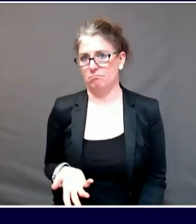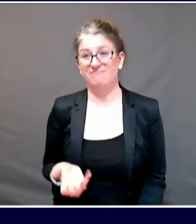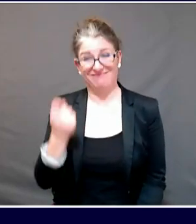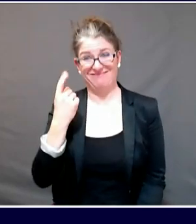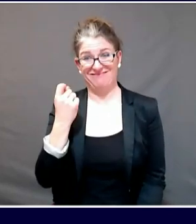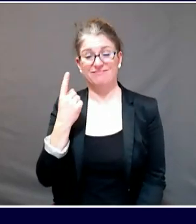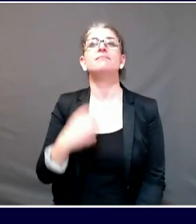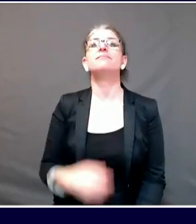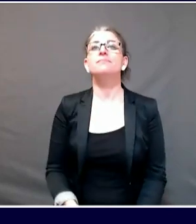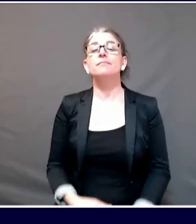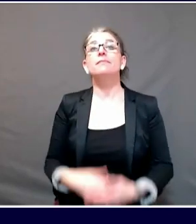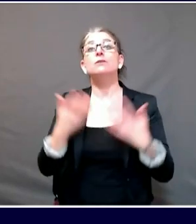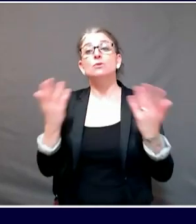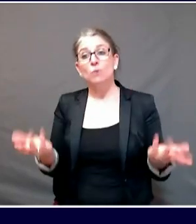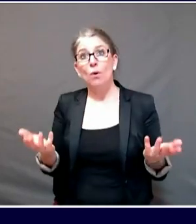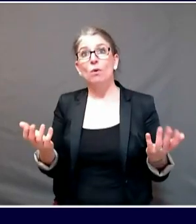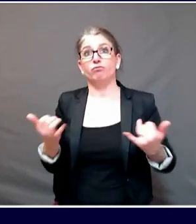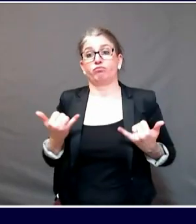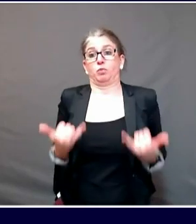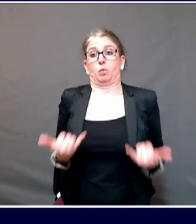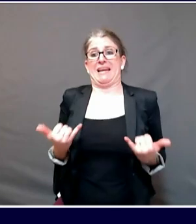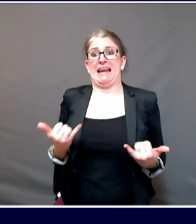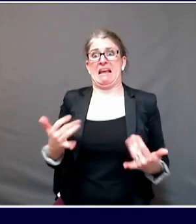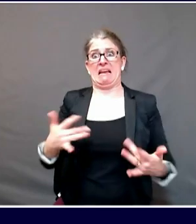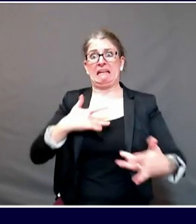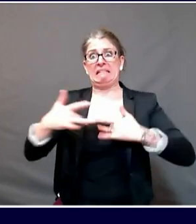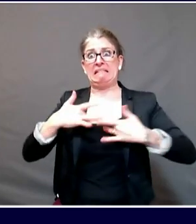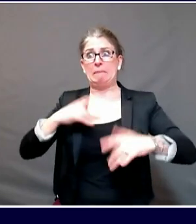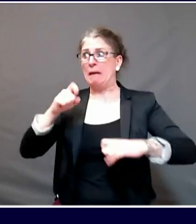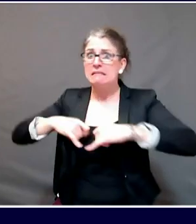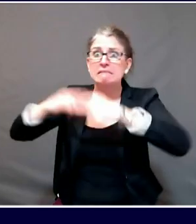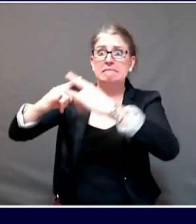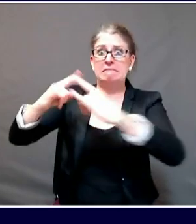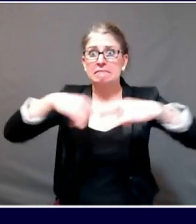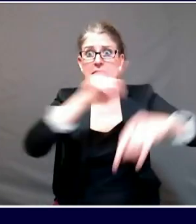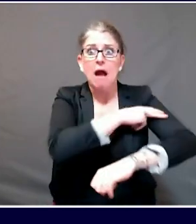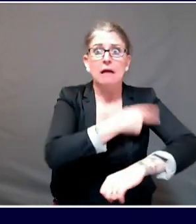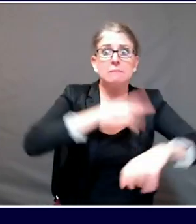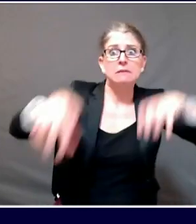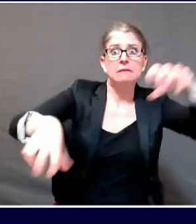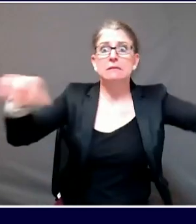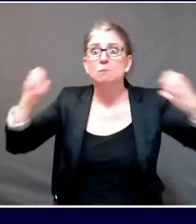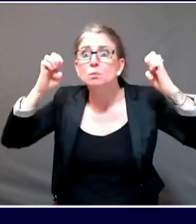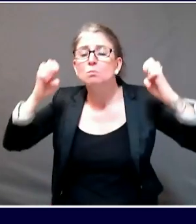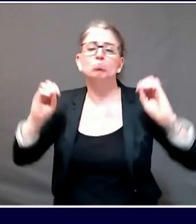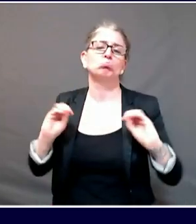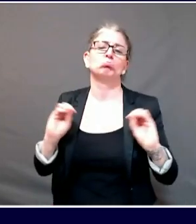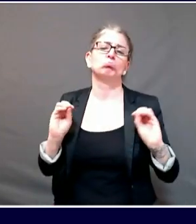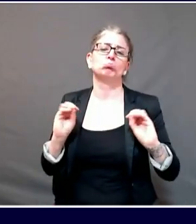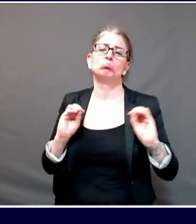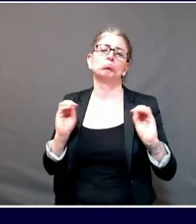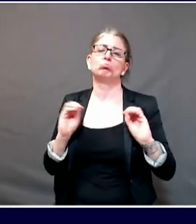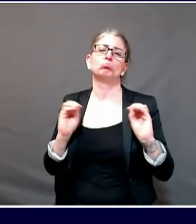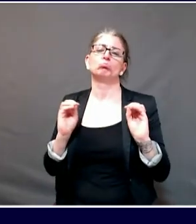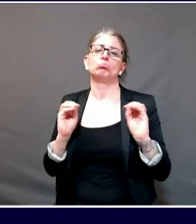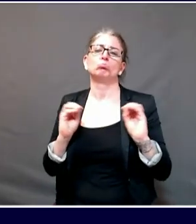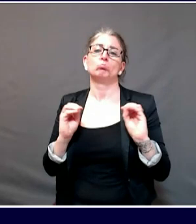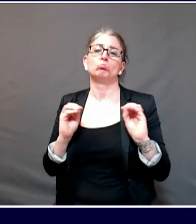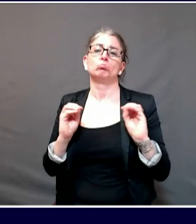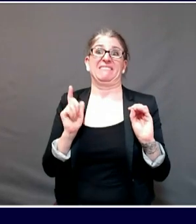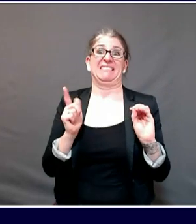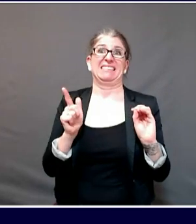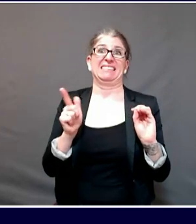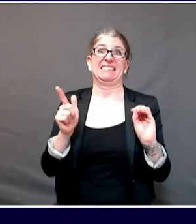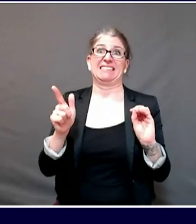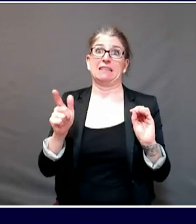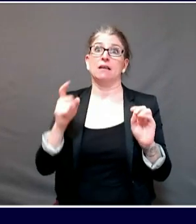need for it, to all of a sudden see a need for it in a matter of days, if not within a week. So we're continuing with